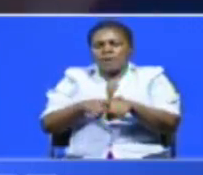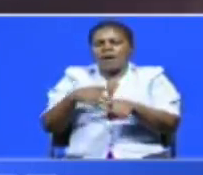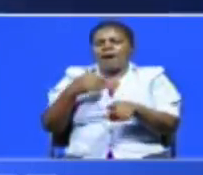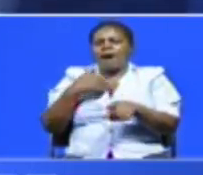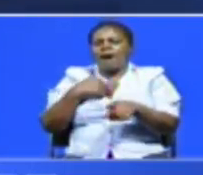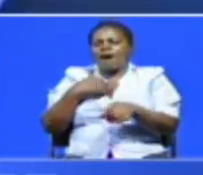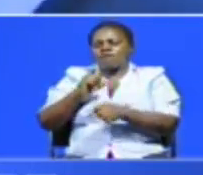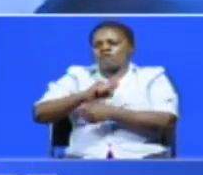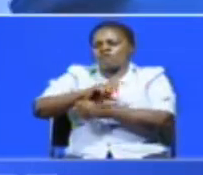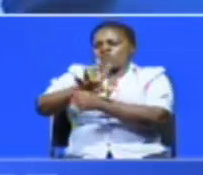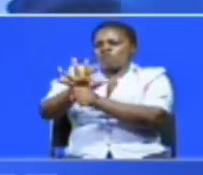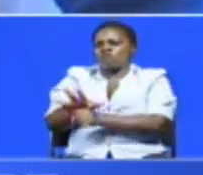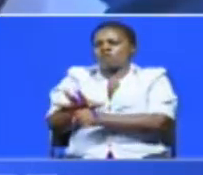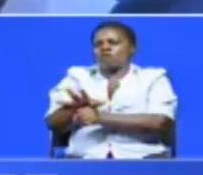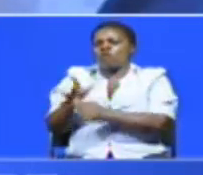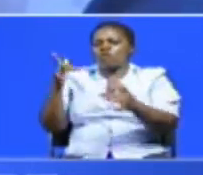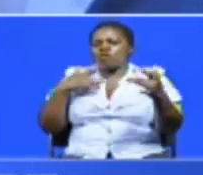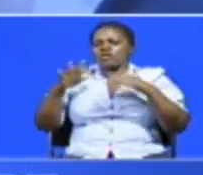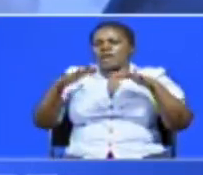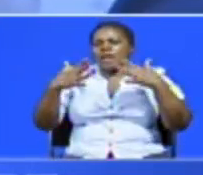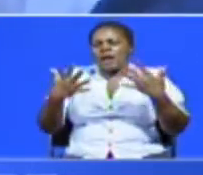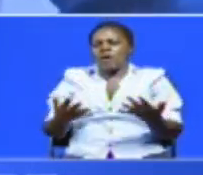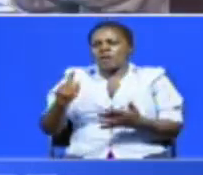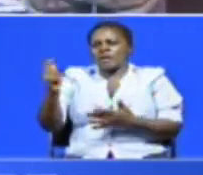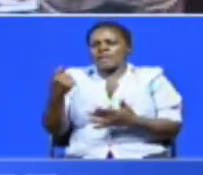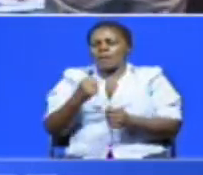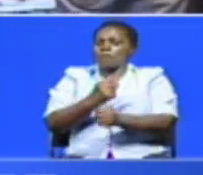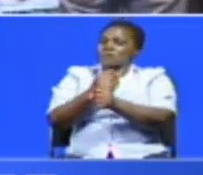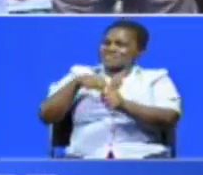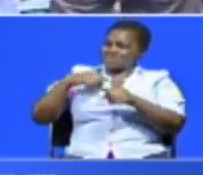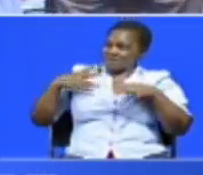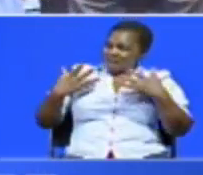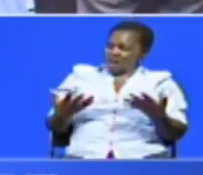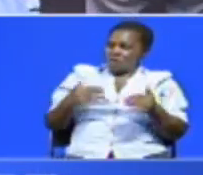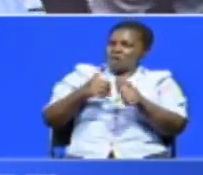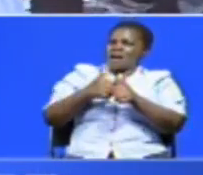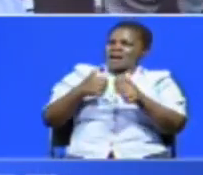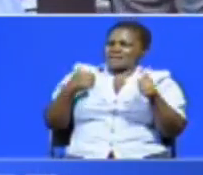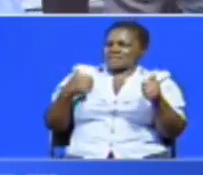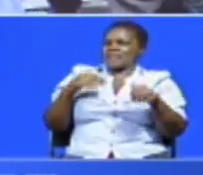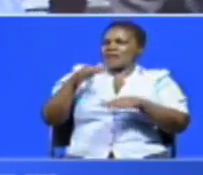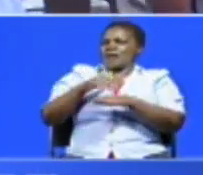have coronavirus. The bigger concern is on how Kenyans are protecting themselves against being